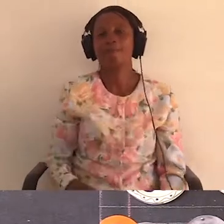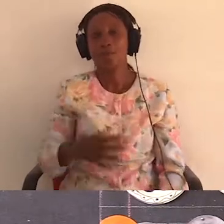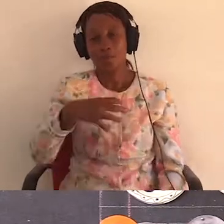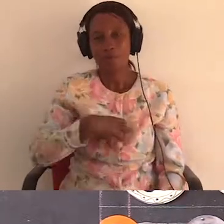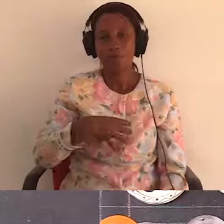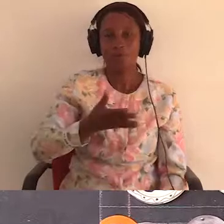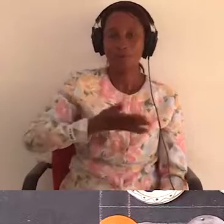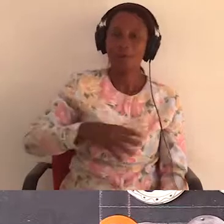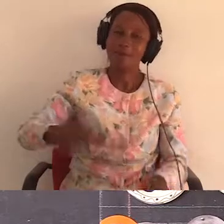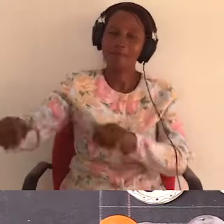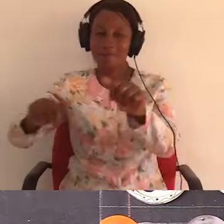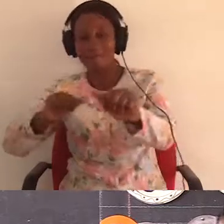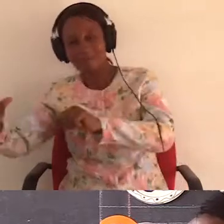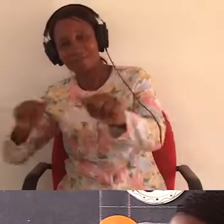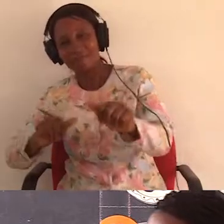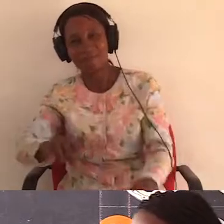an activity.